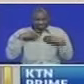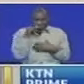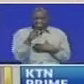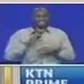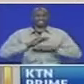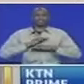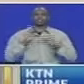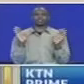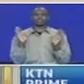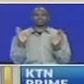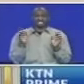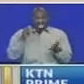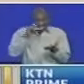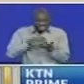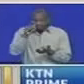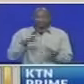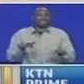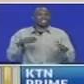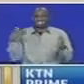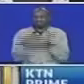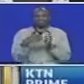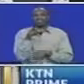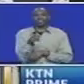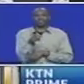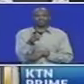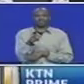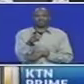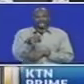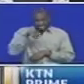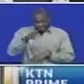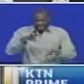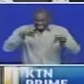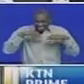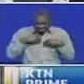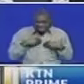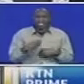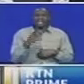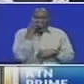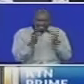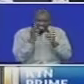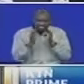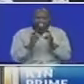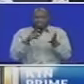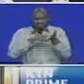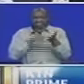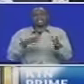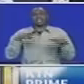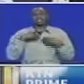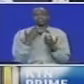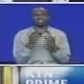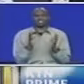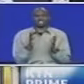sufficient. Again, they declined to recluse themselves. She admitted to 33 allegations in which